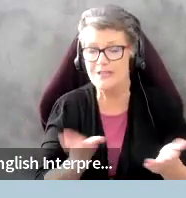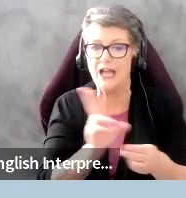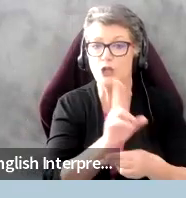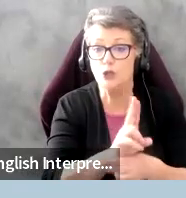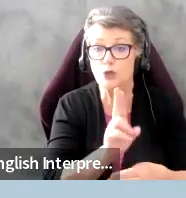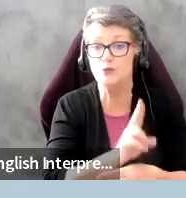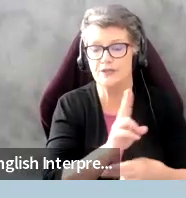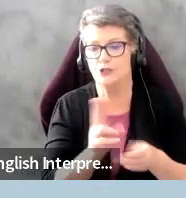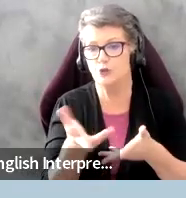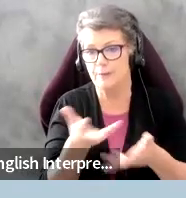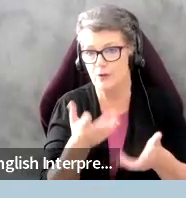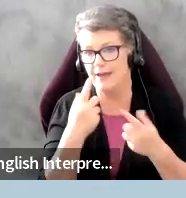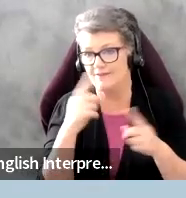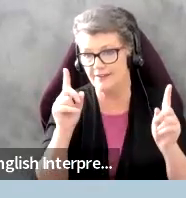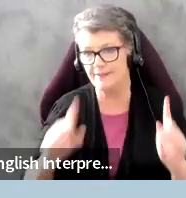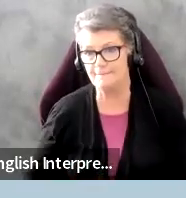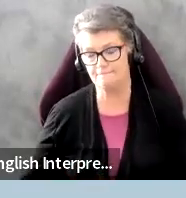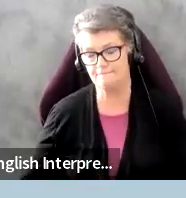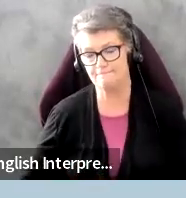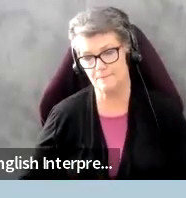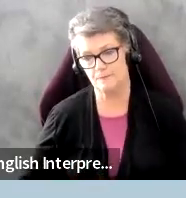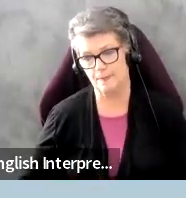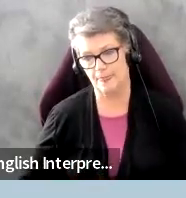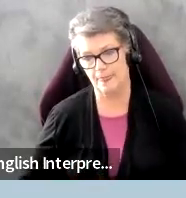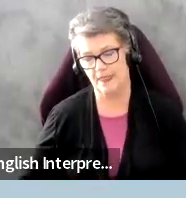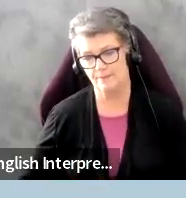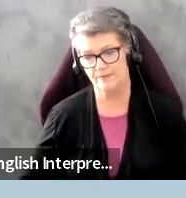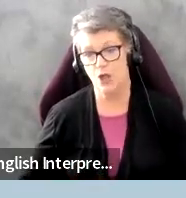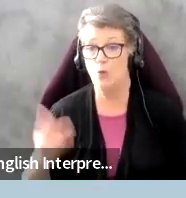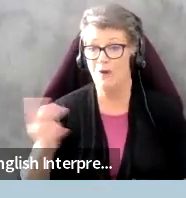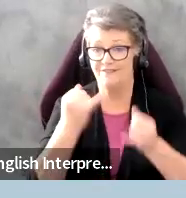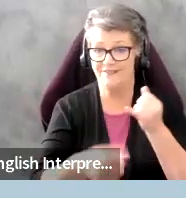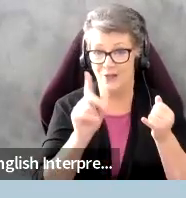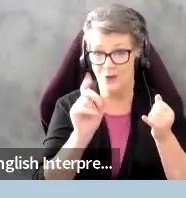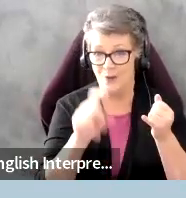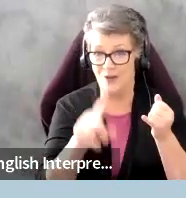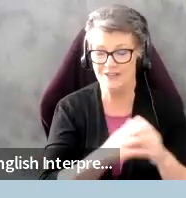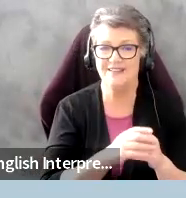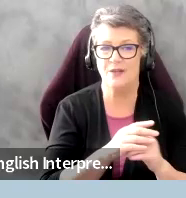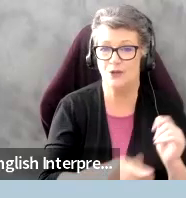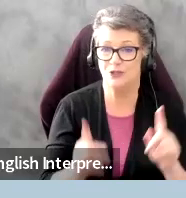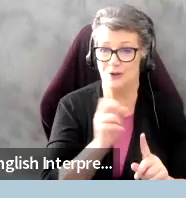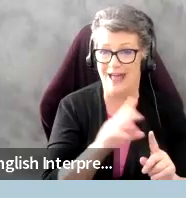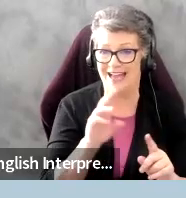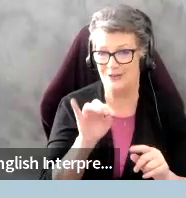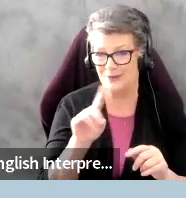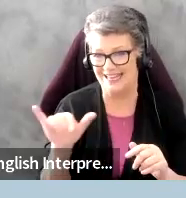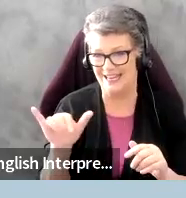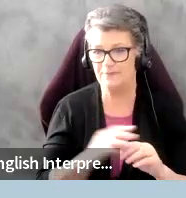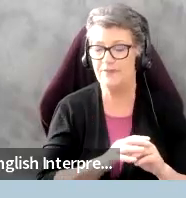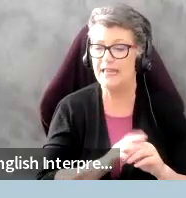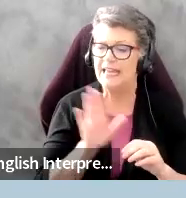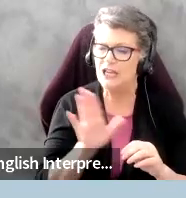it to communicate effectively. So we have one final question, and we're going to circle back to Wendy. Wendy, in